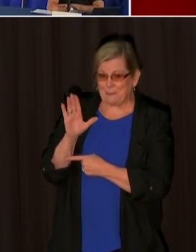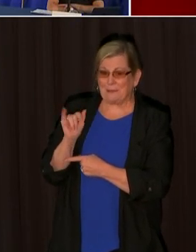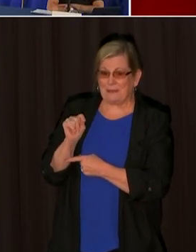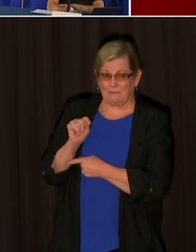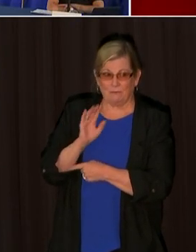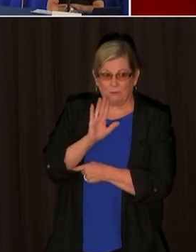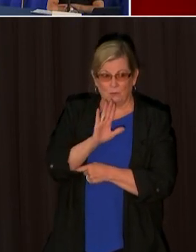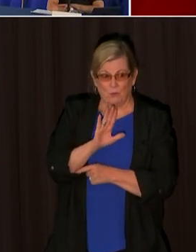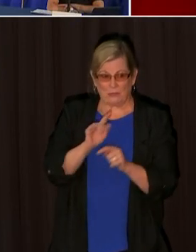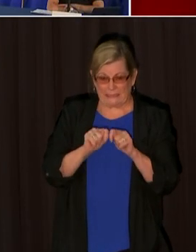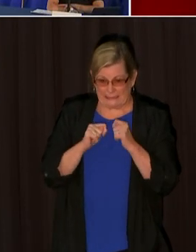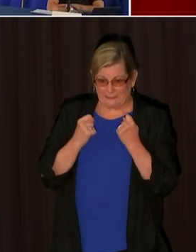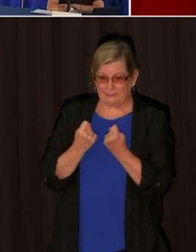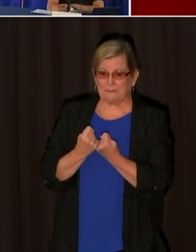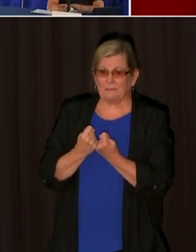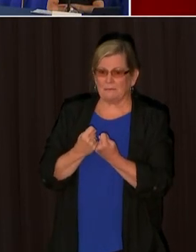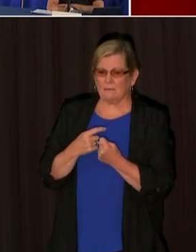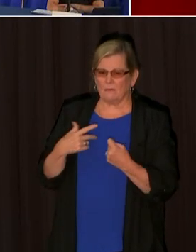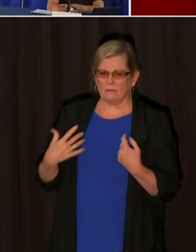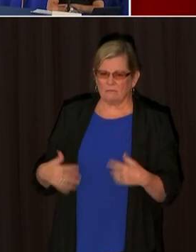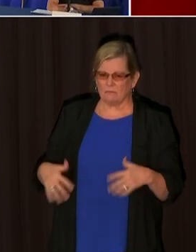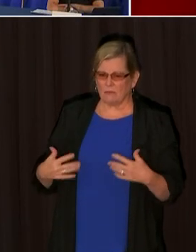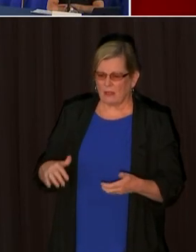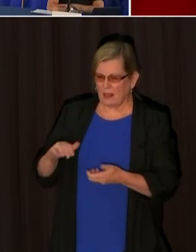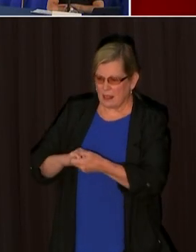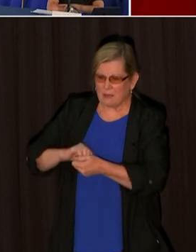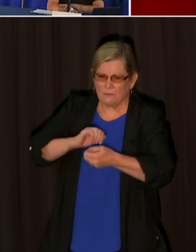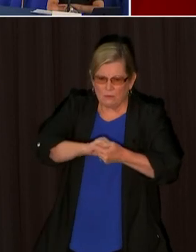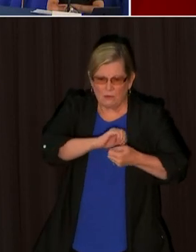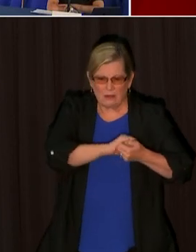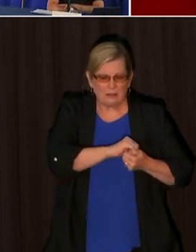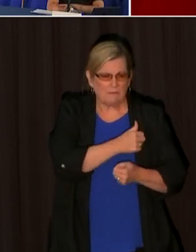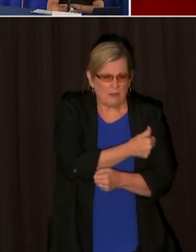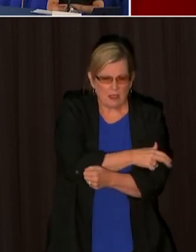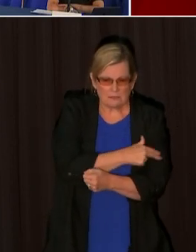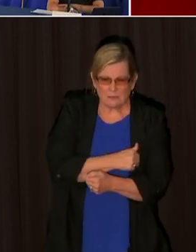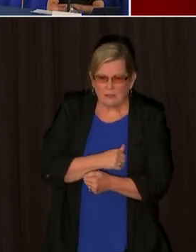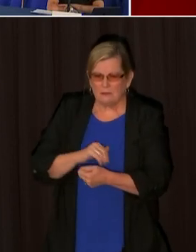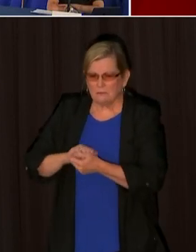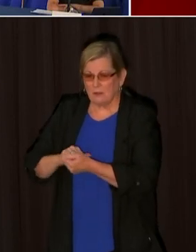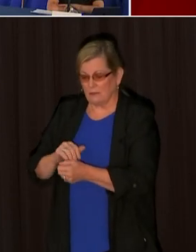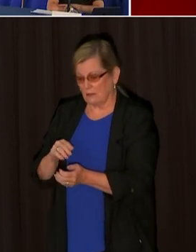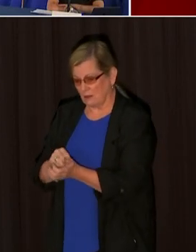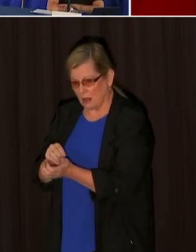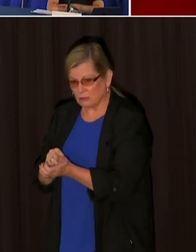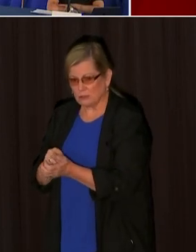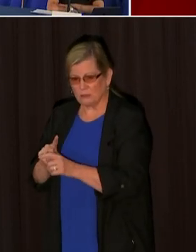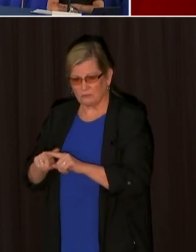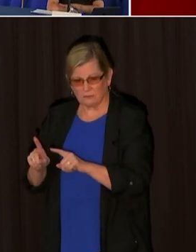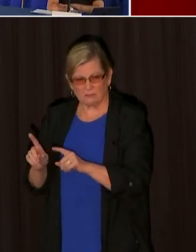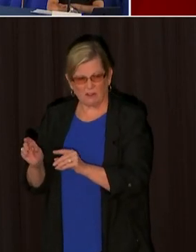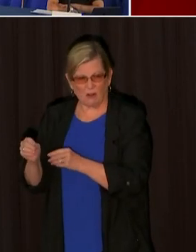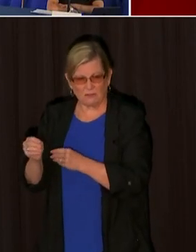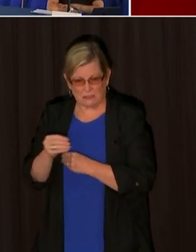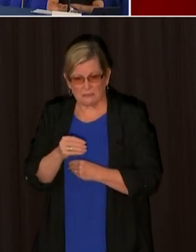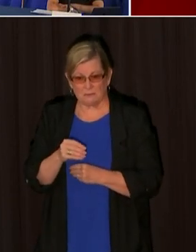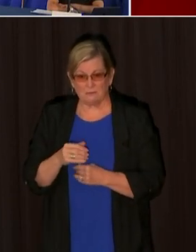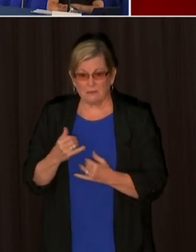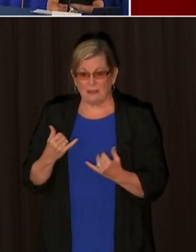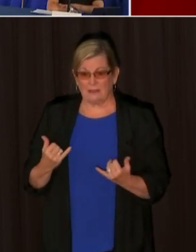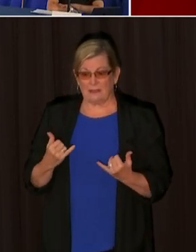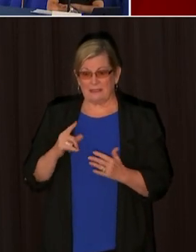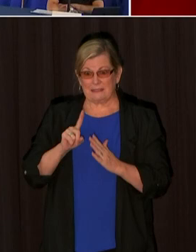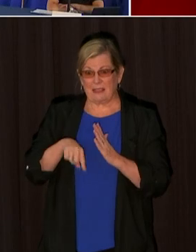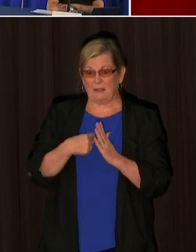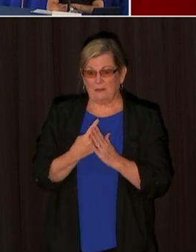in constant collaboration with our hospitals and medical providers throughout this pandemic. And we all